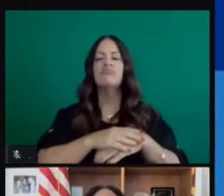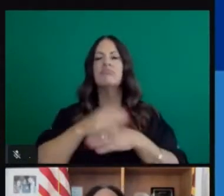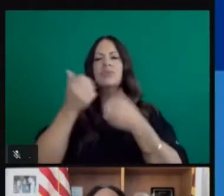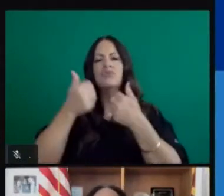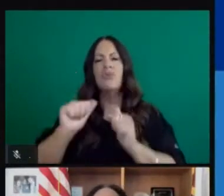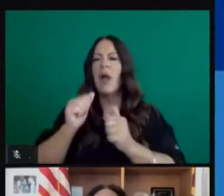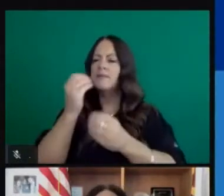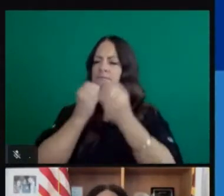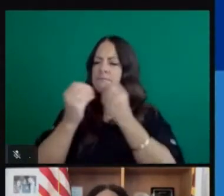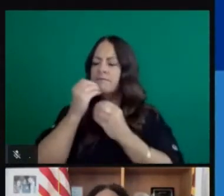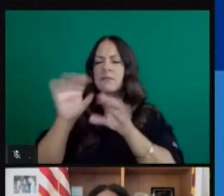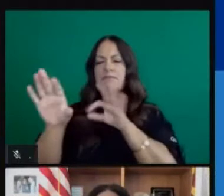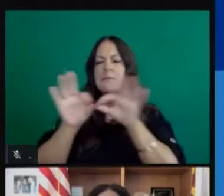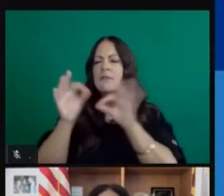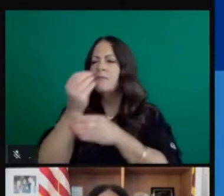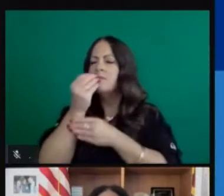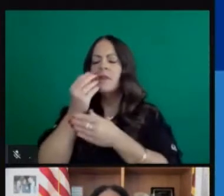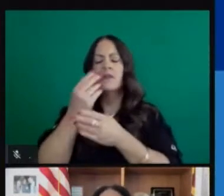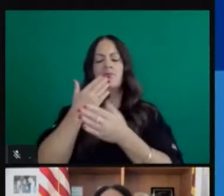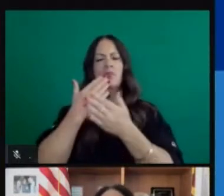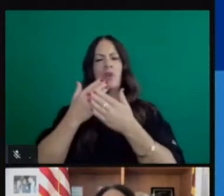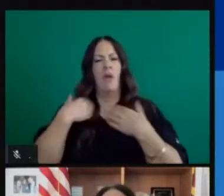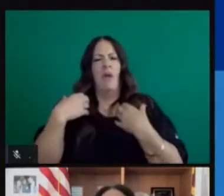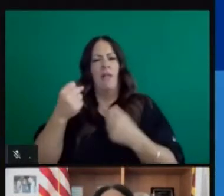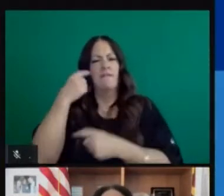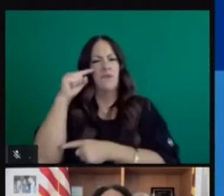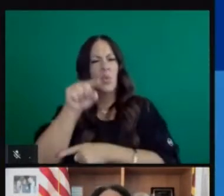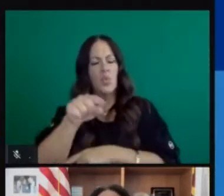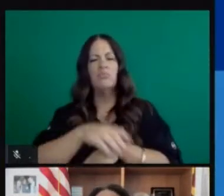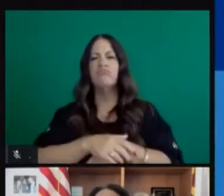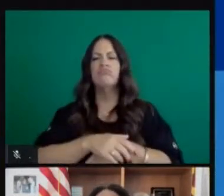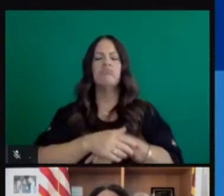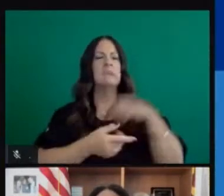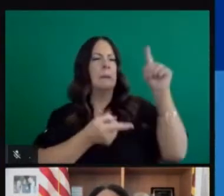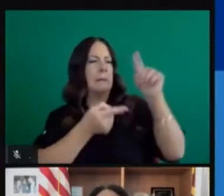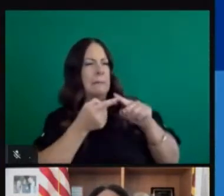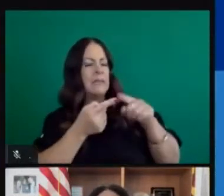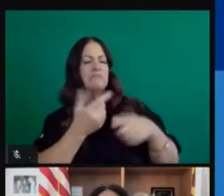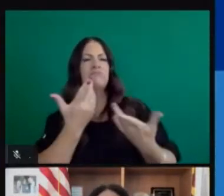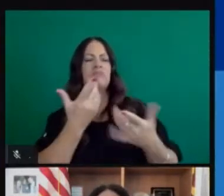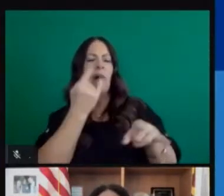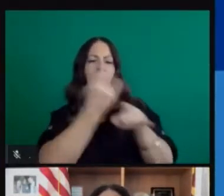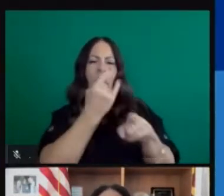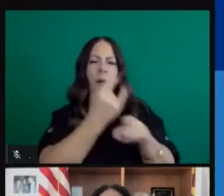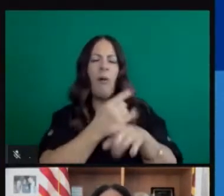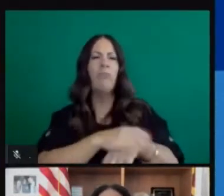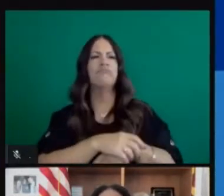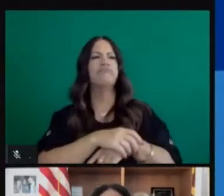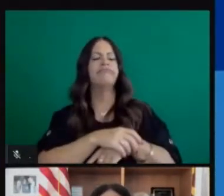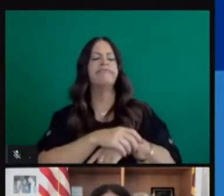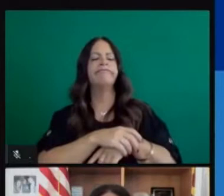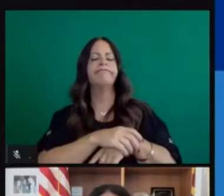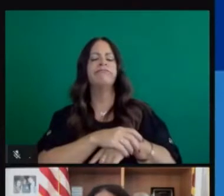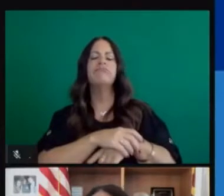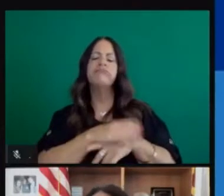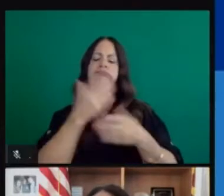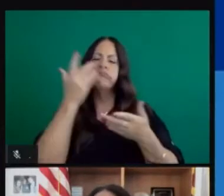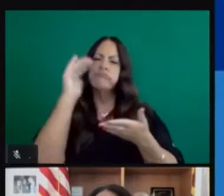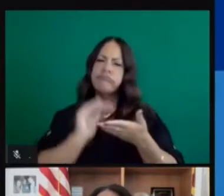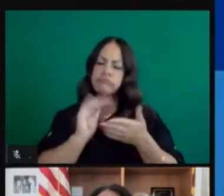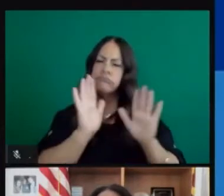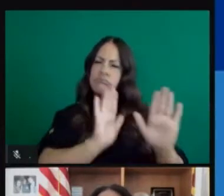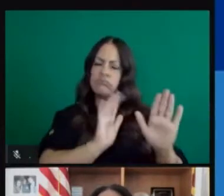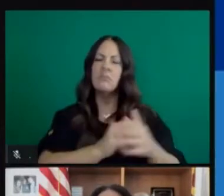alcohol, tobacco, and other substances. And getting outside and exercising, right?